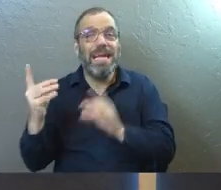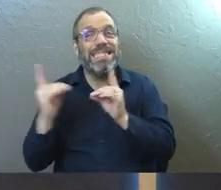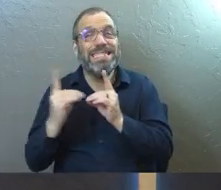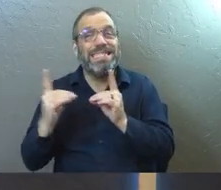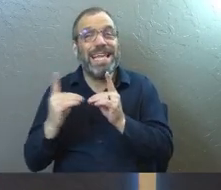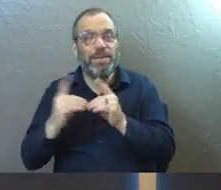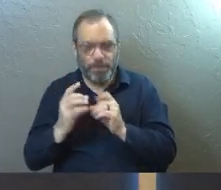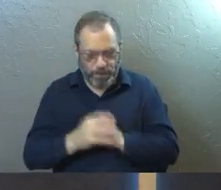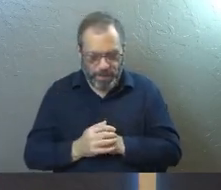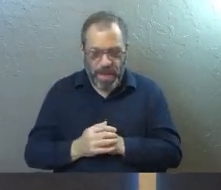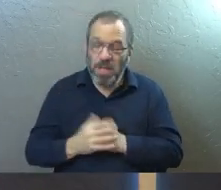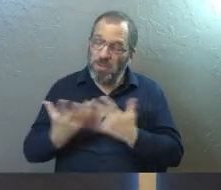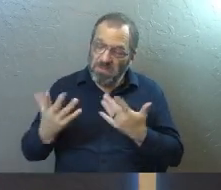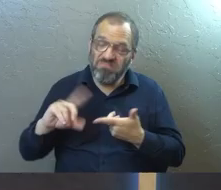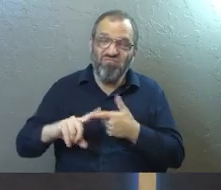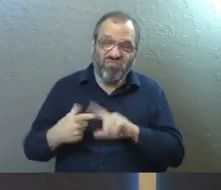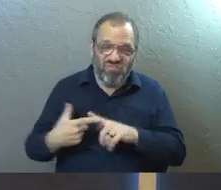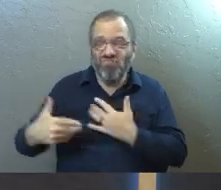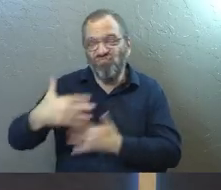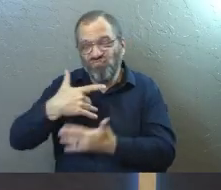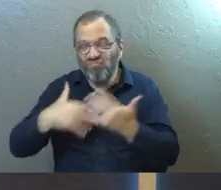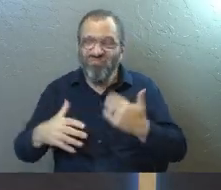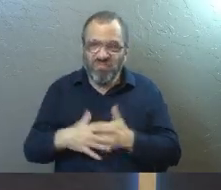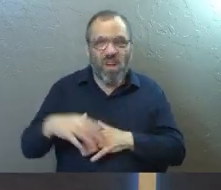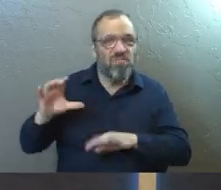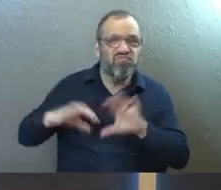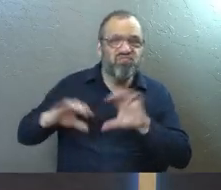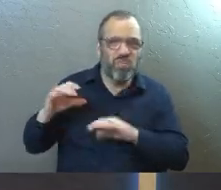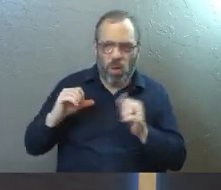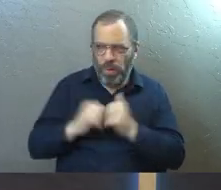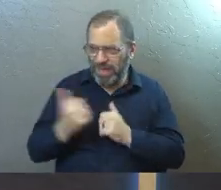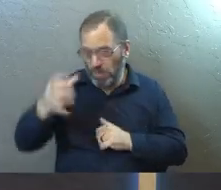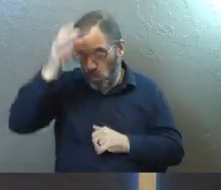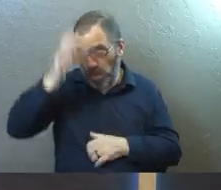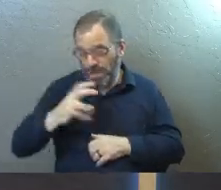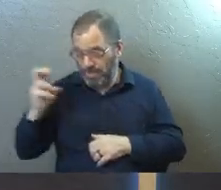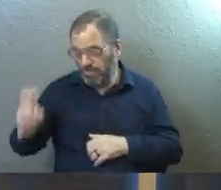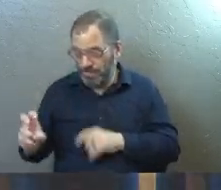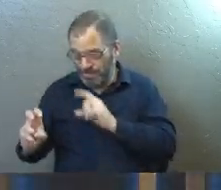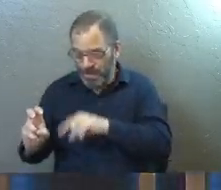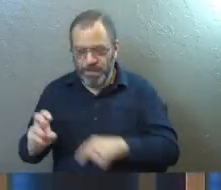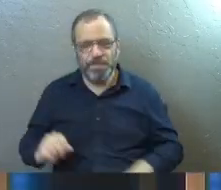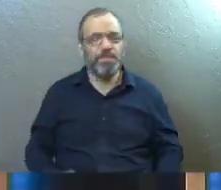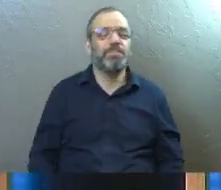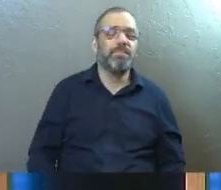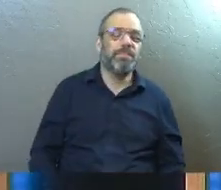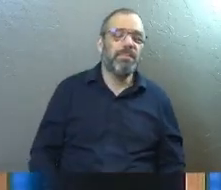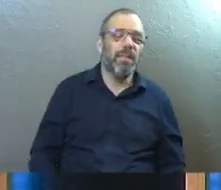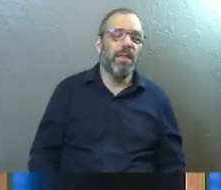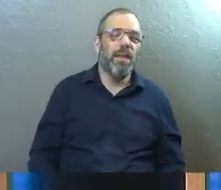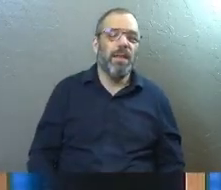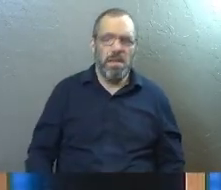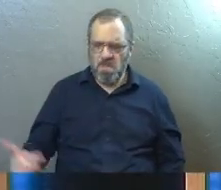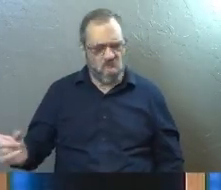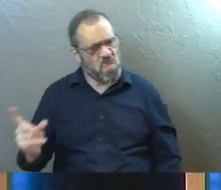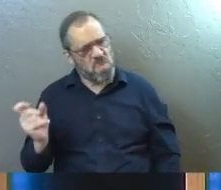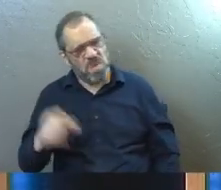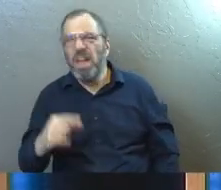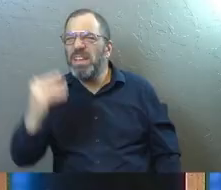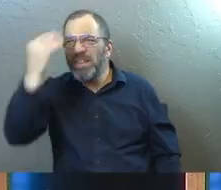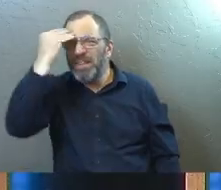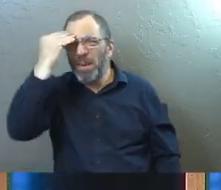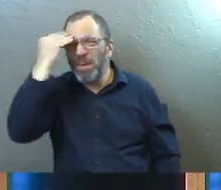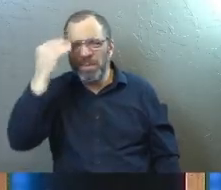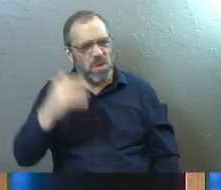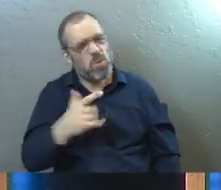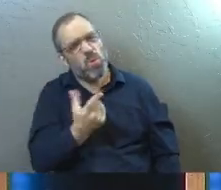Rachel and I, we're hanging out and happened to just start a conversation with this gentleman who was in the same place we were. And he asked me, you get